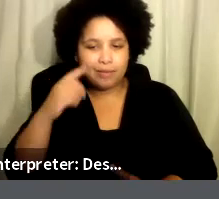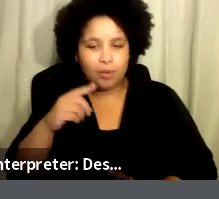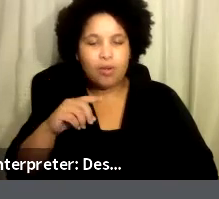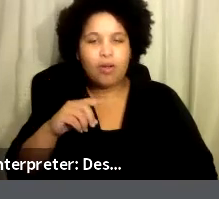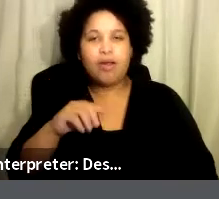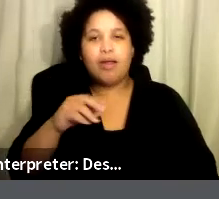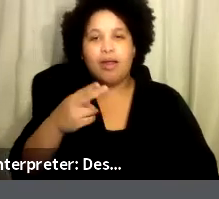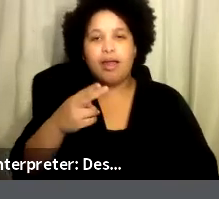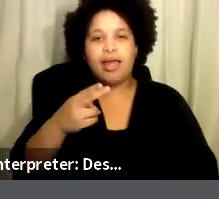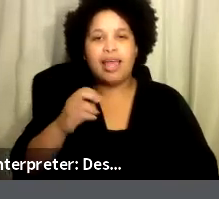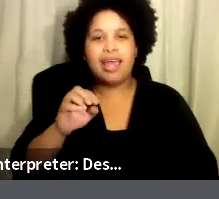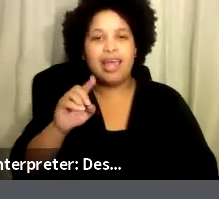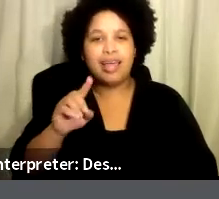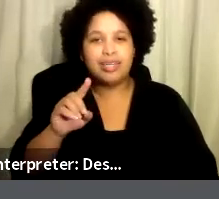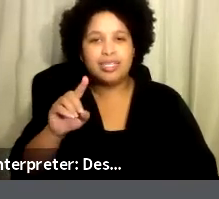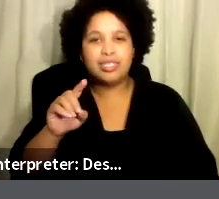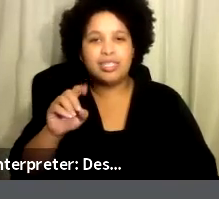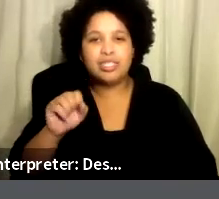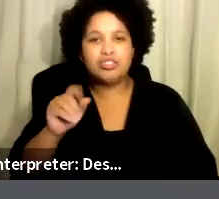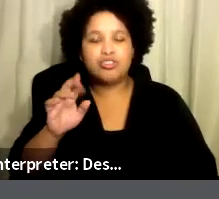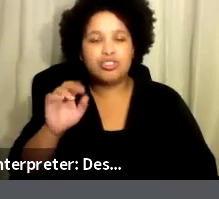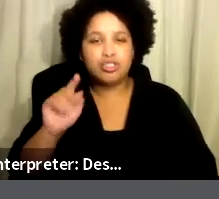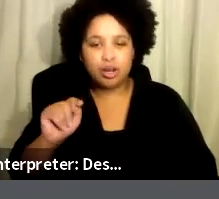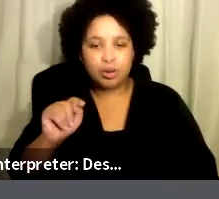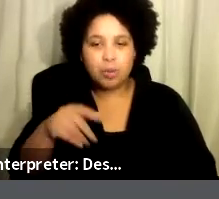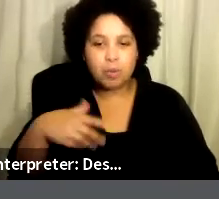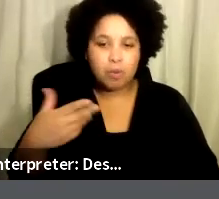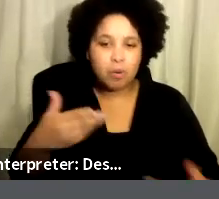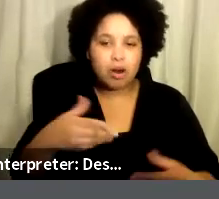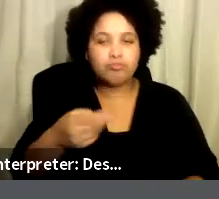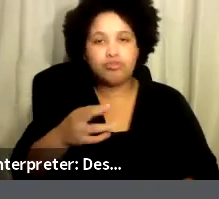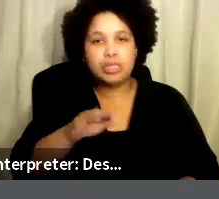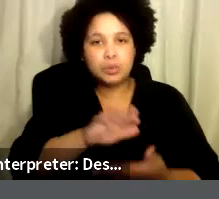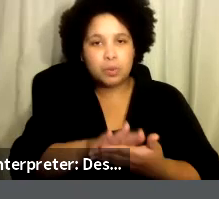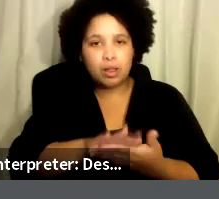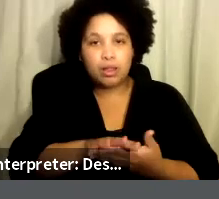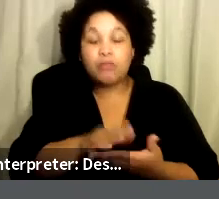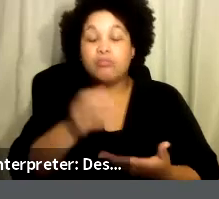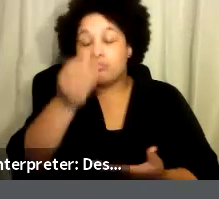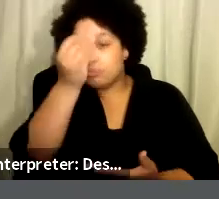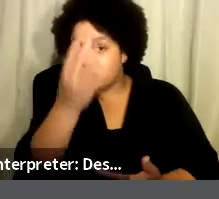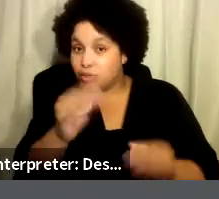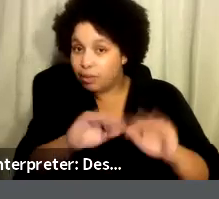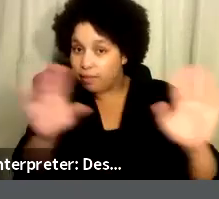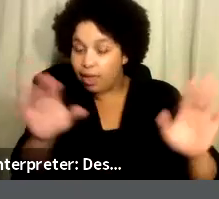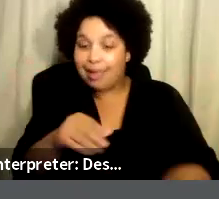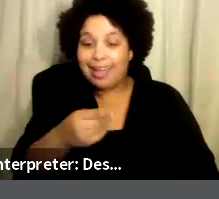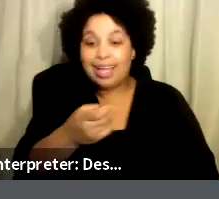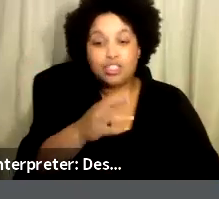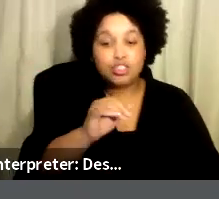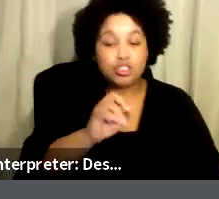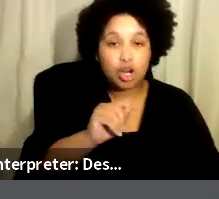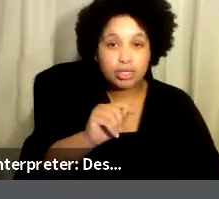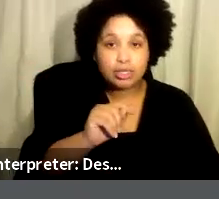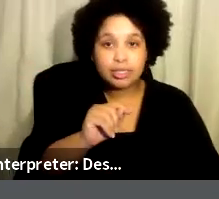preschool. So just for clarification, Head Start is a preschool program. So you are either applying for Head Start or a